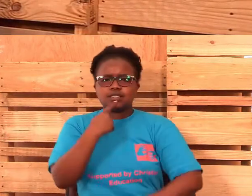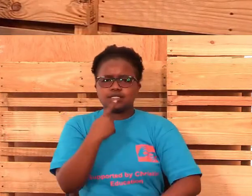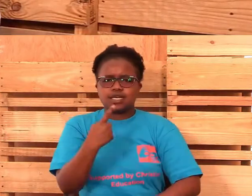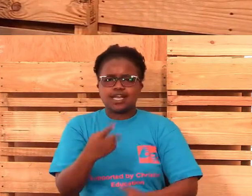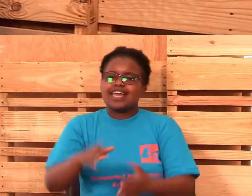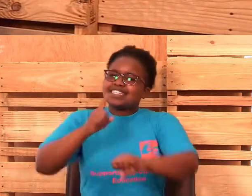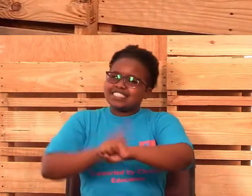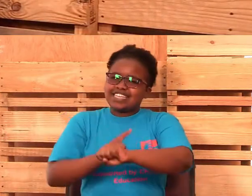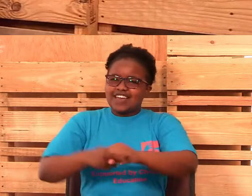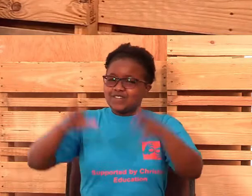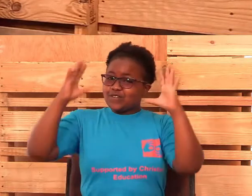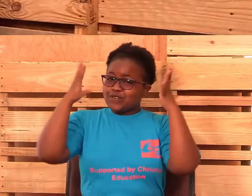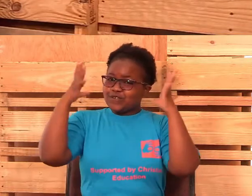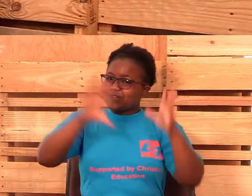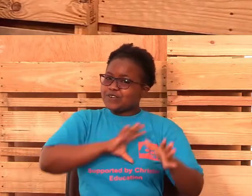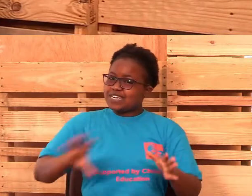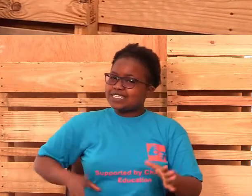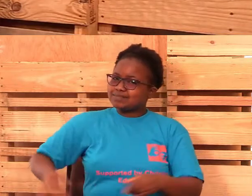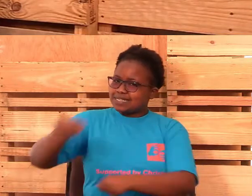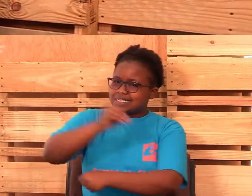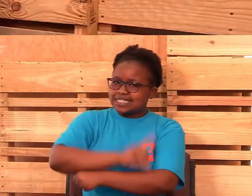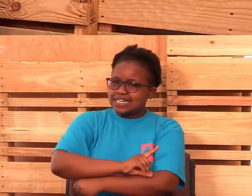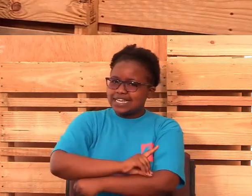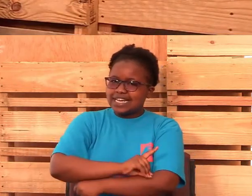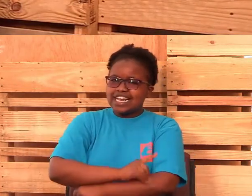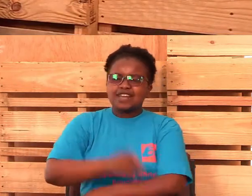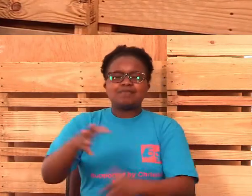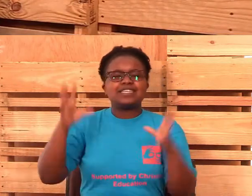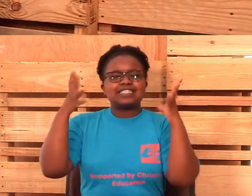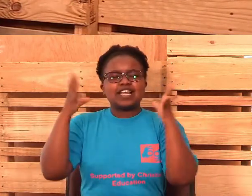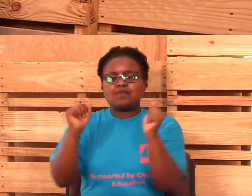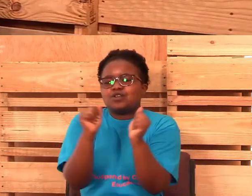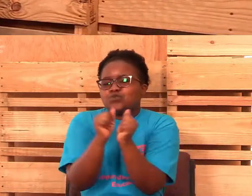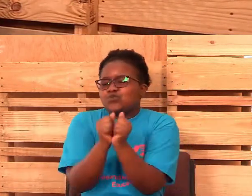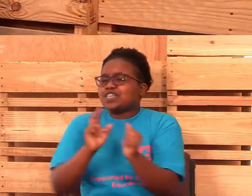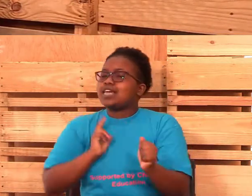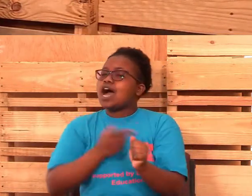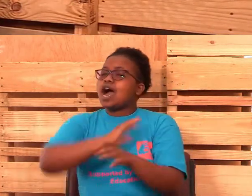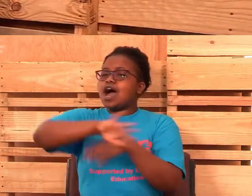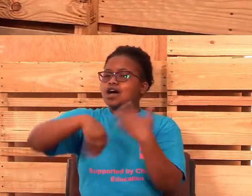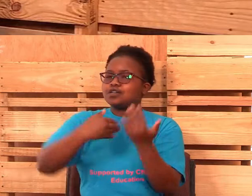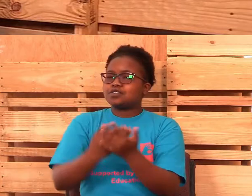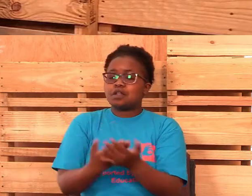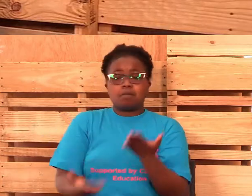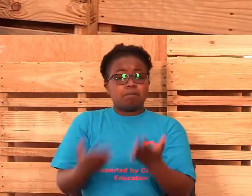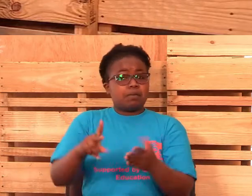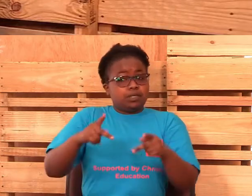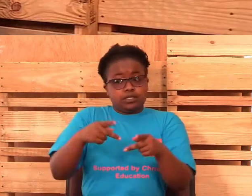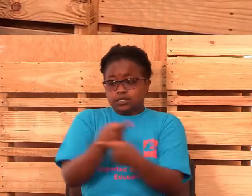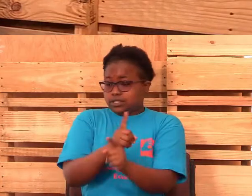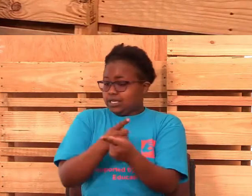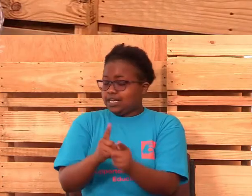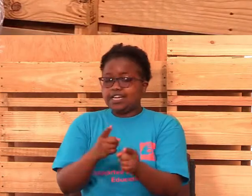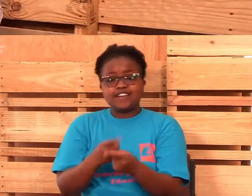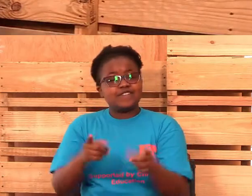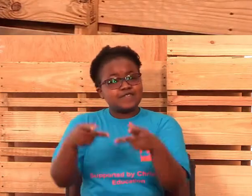that time of Christmas. And we want to celebrate with all of you. Even though we may be in different places,